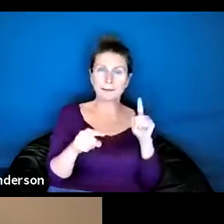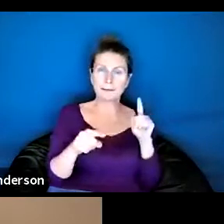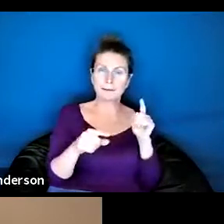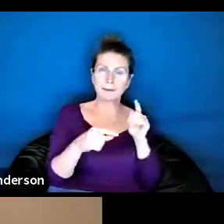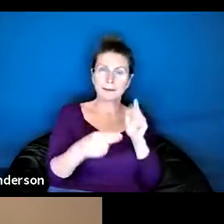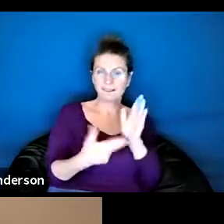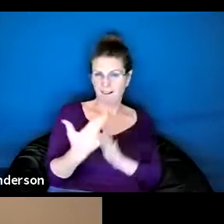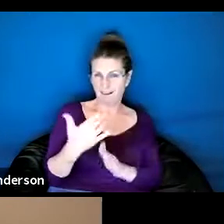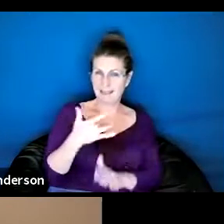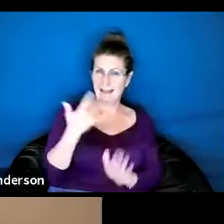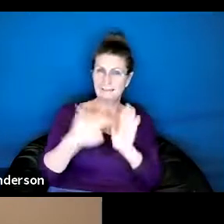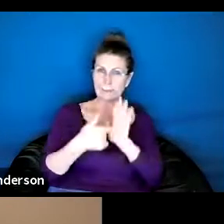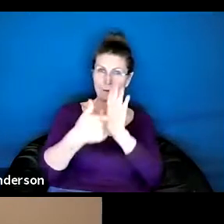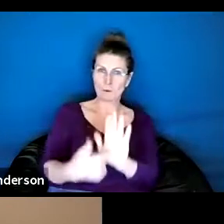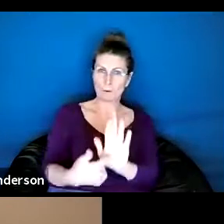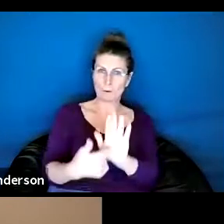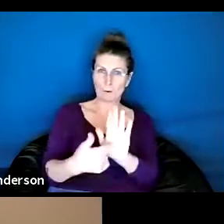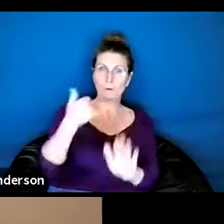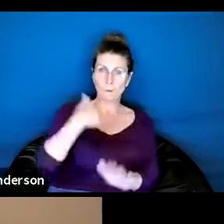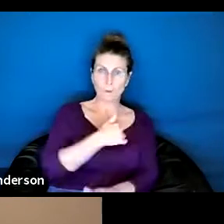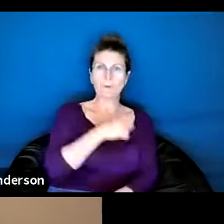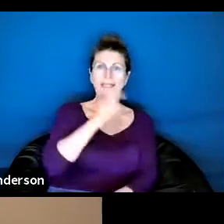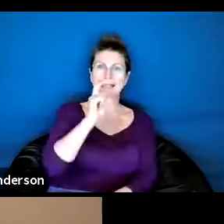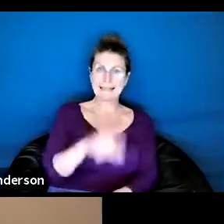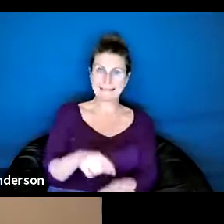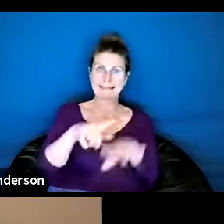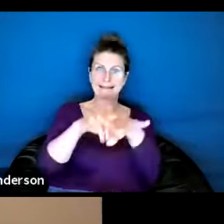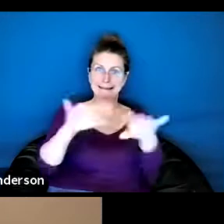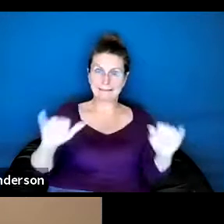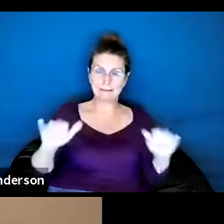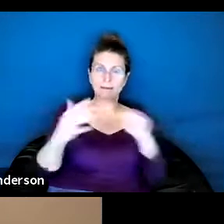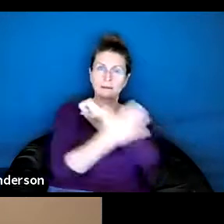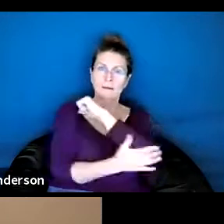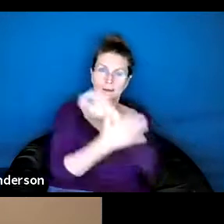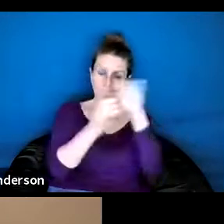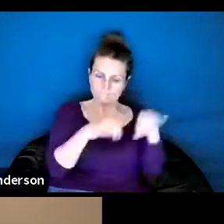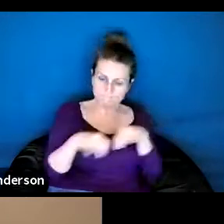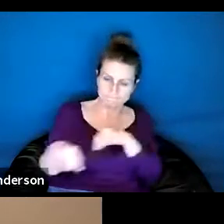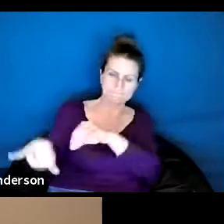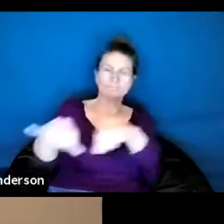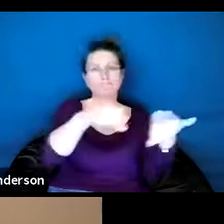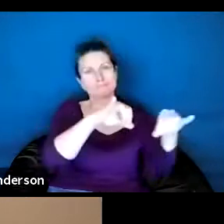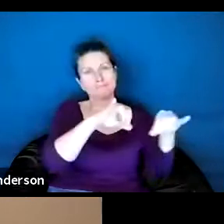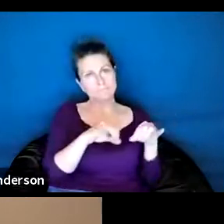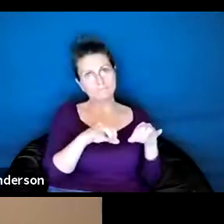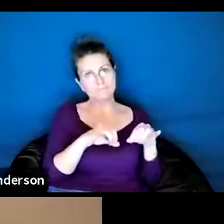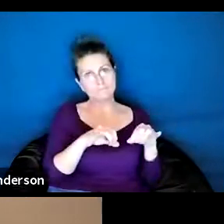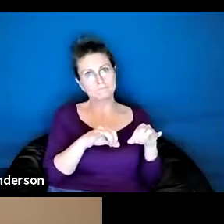the collective action problem that's at play. Similarly, it's the same for investing in new medicines.